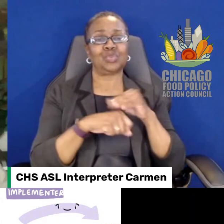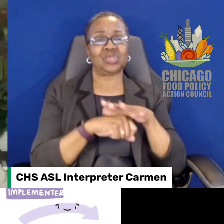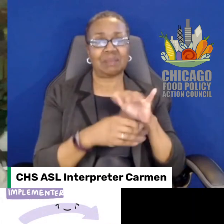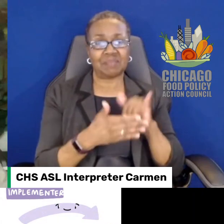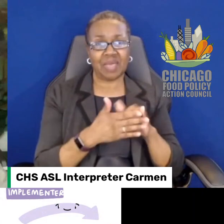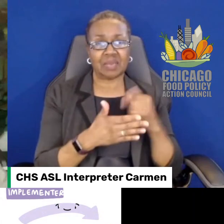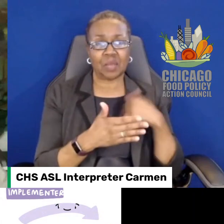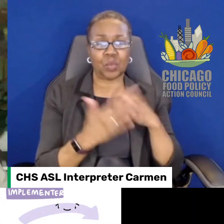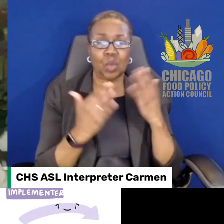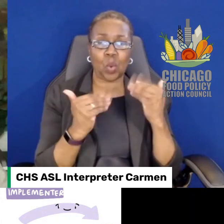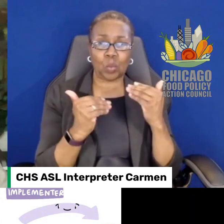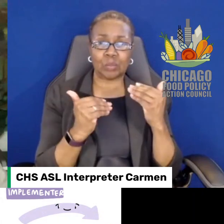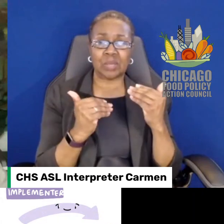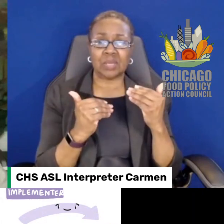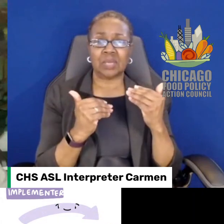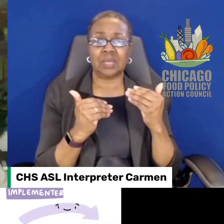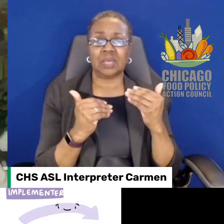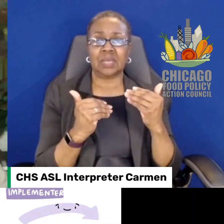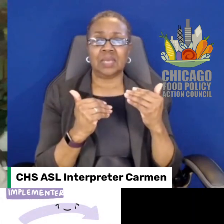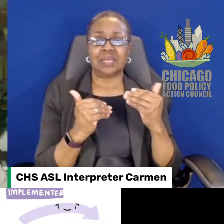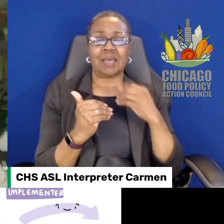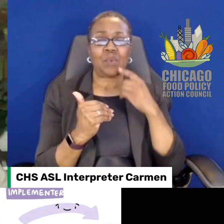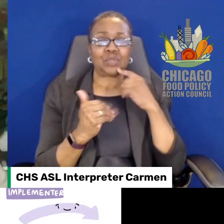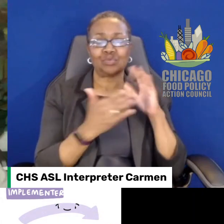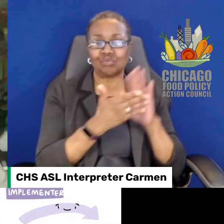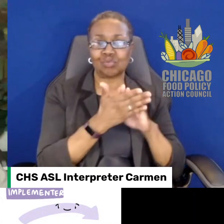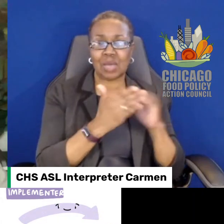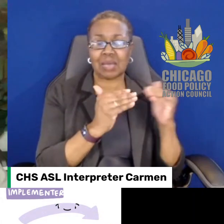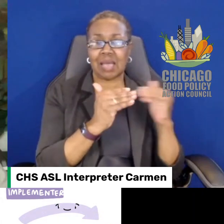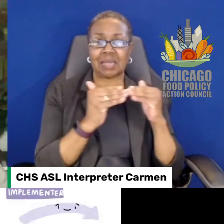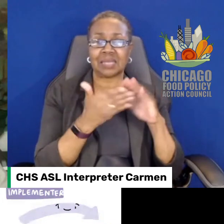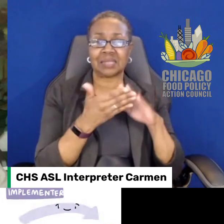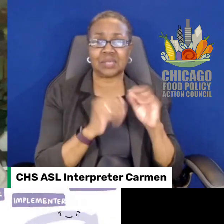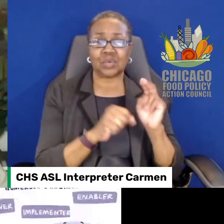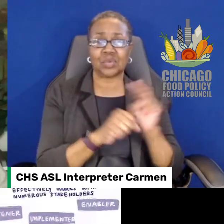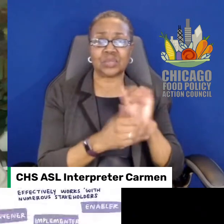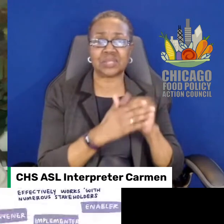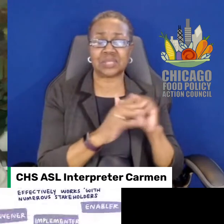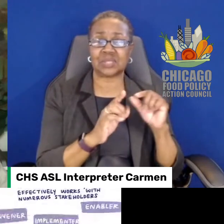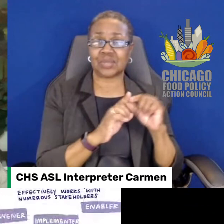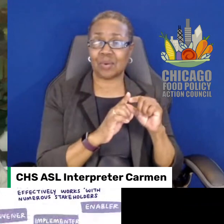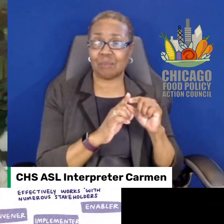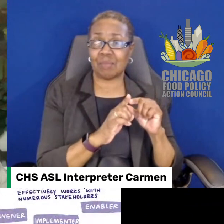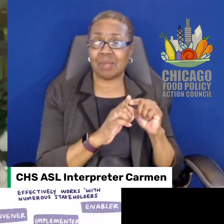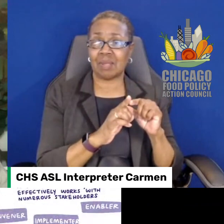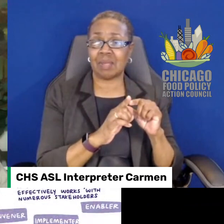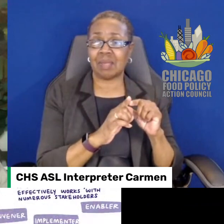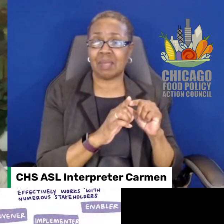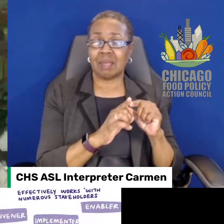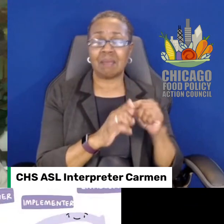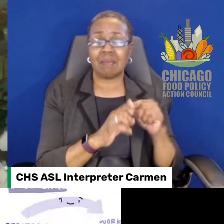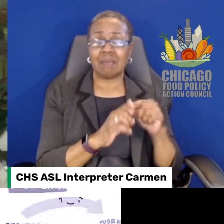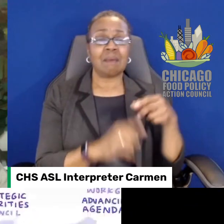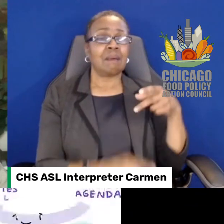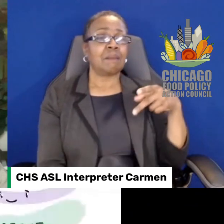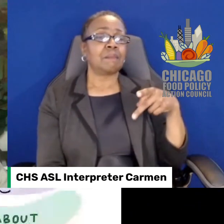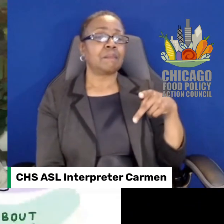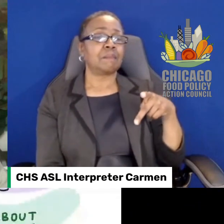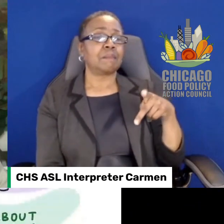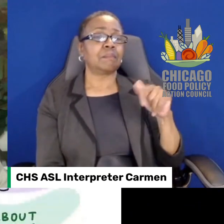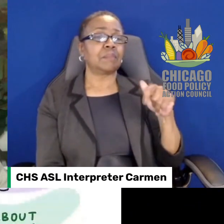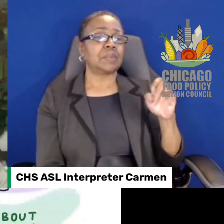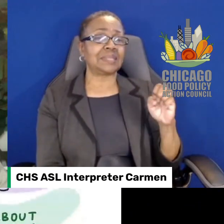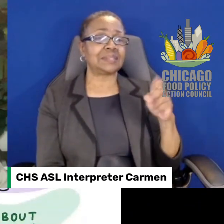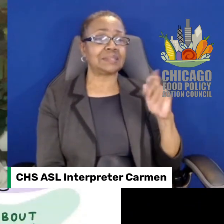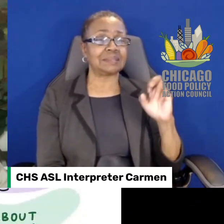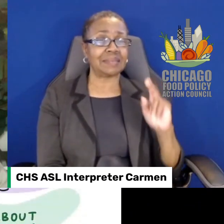to, and I shout out to one of our colleagues in the city who uses this term, but place keep instead of place make, where